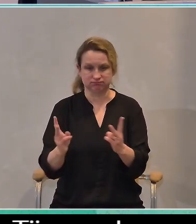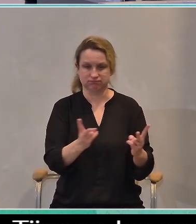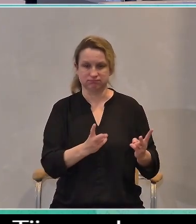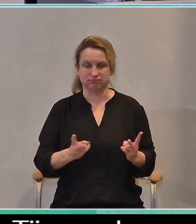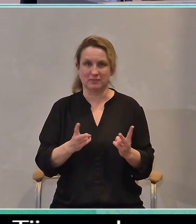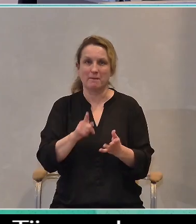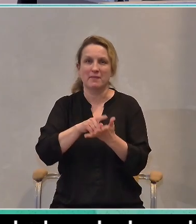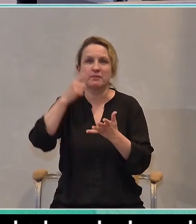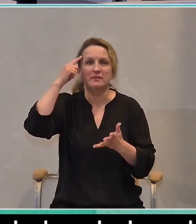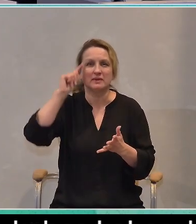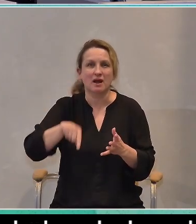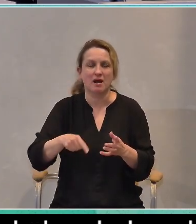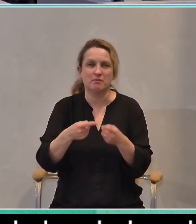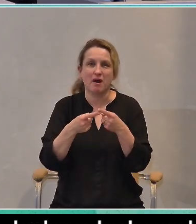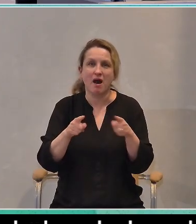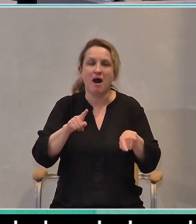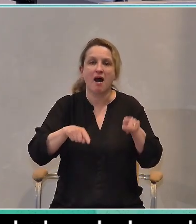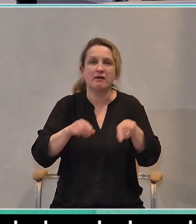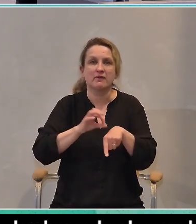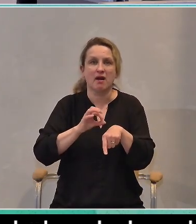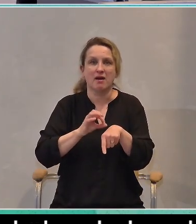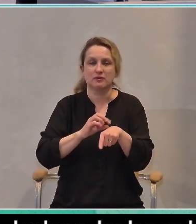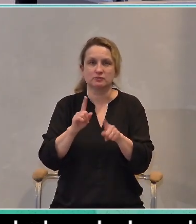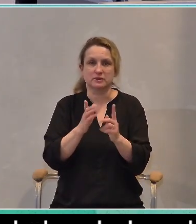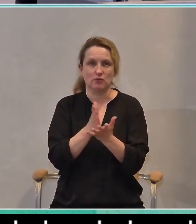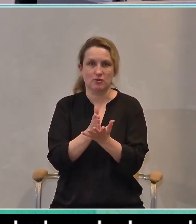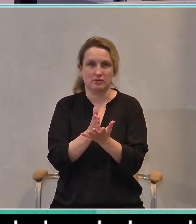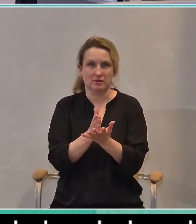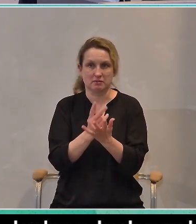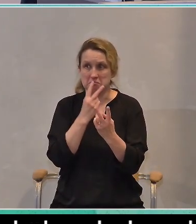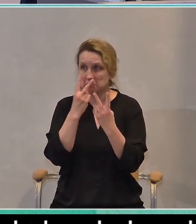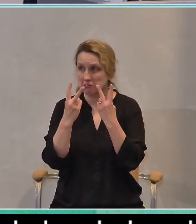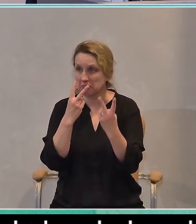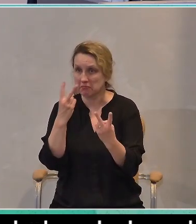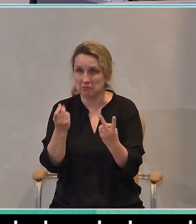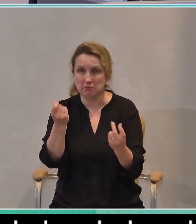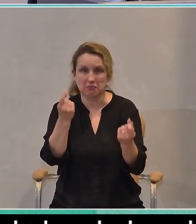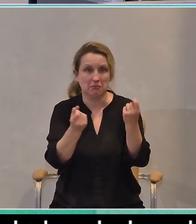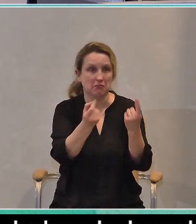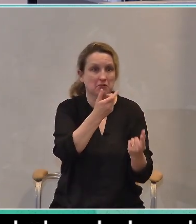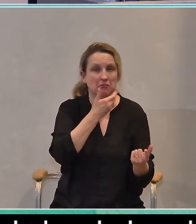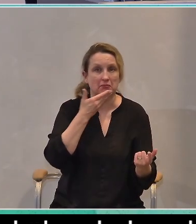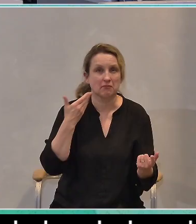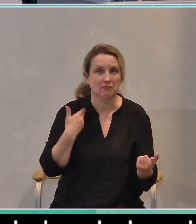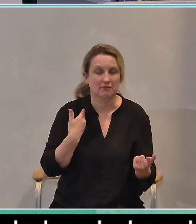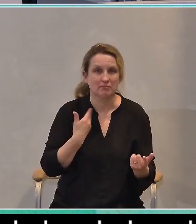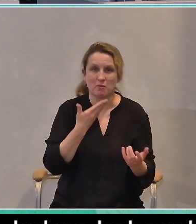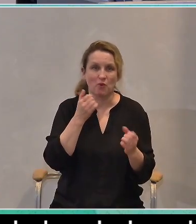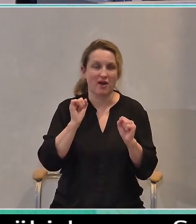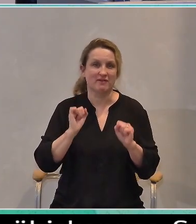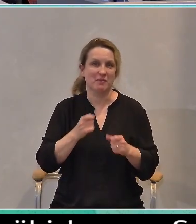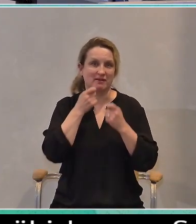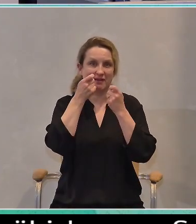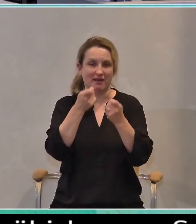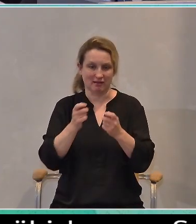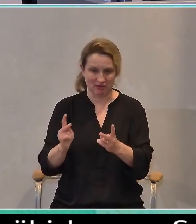order for politicians and society to display solidarity, they have to know about the nature